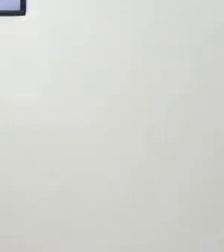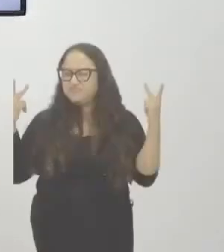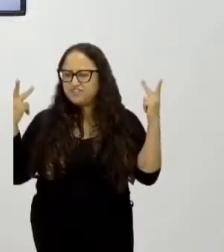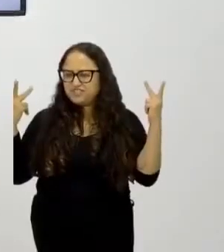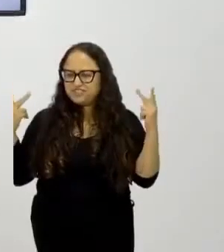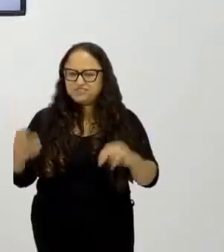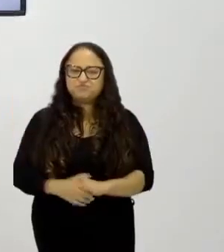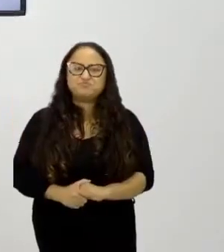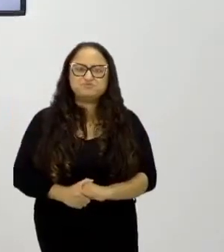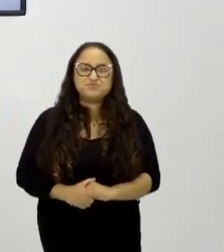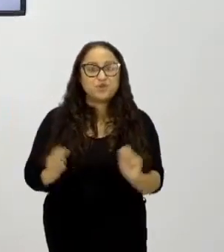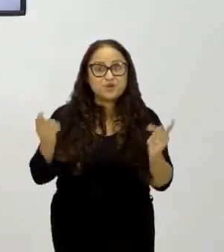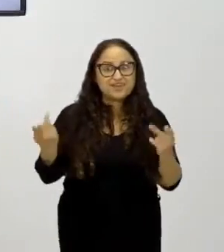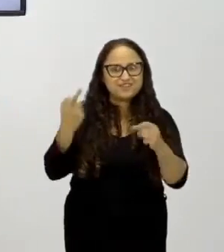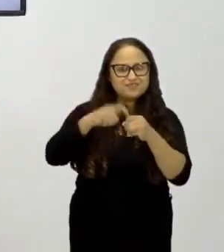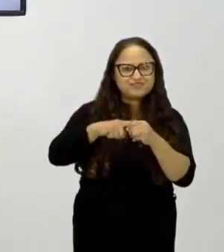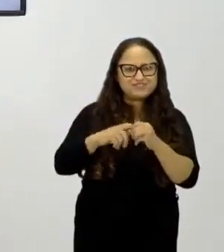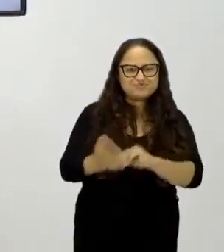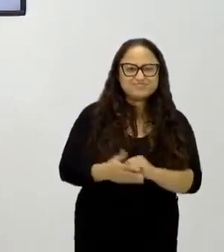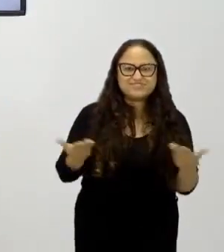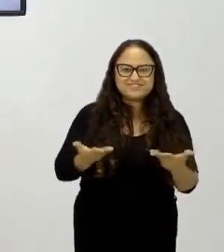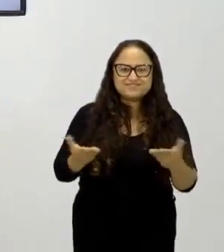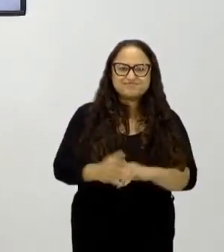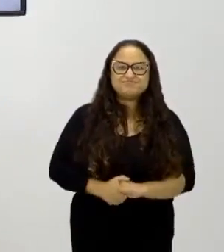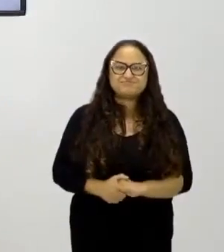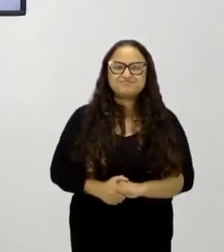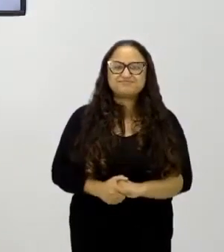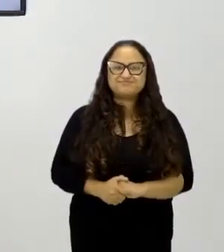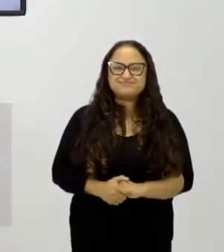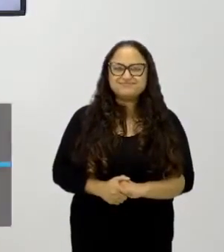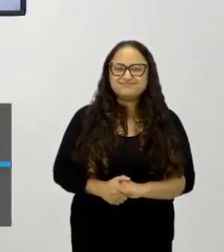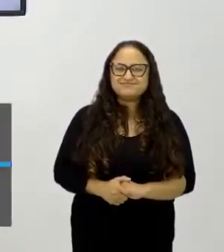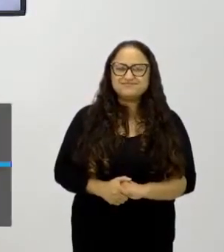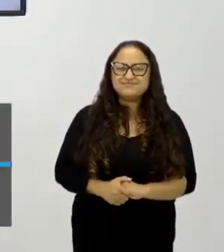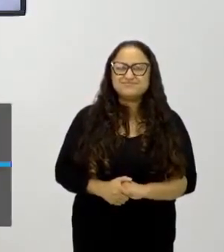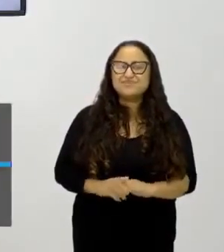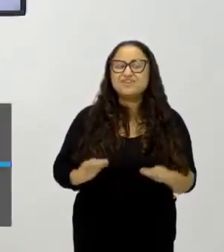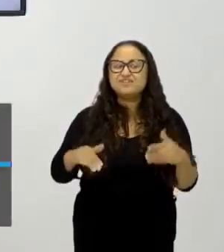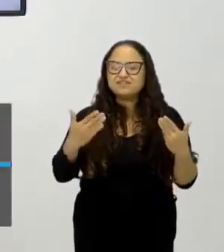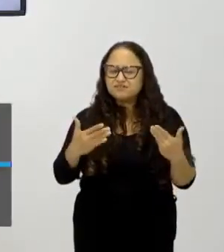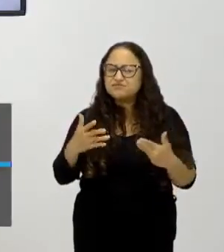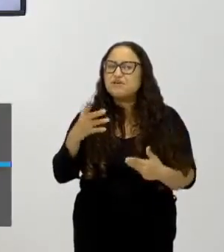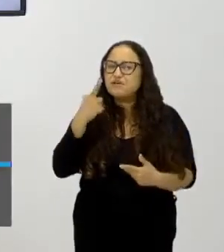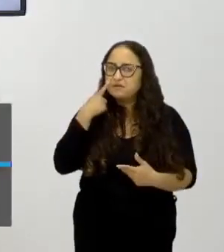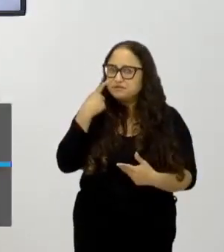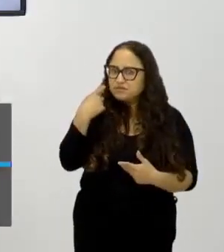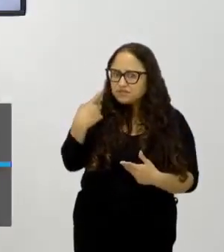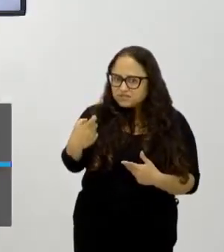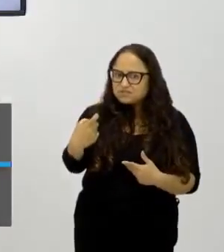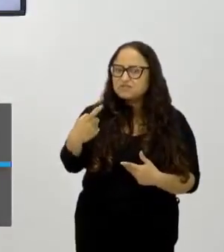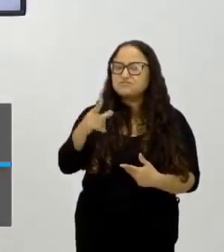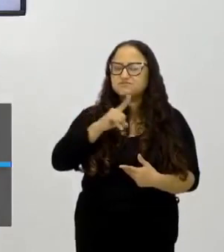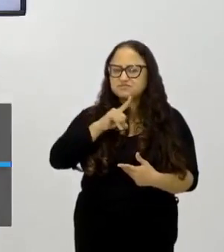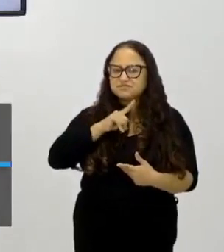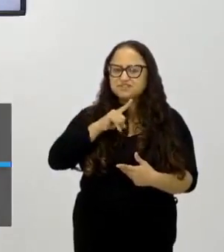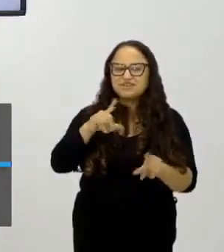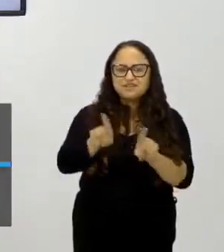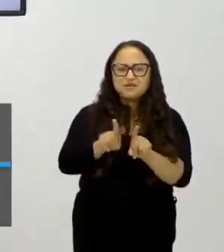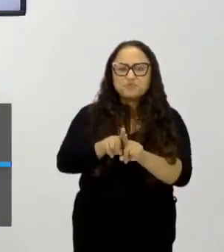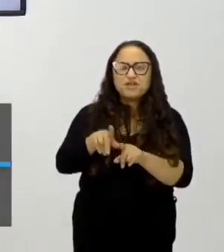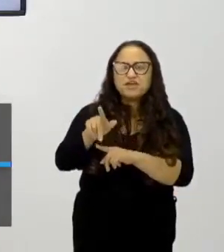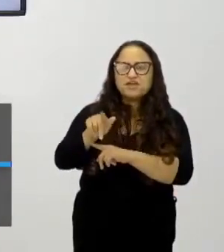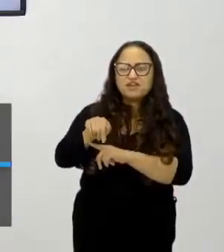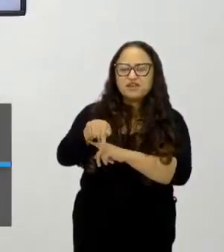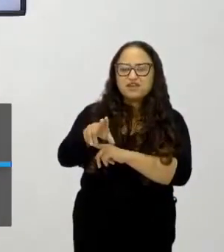Ok, and we are back. Right? Voltamos aqui com esse vídeo bem interessante aí feito lá em